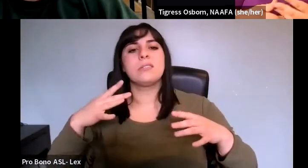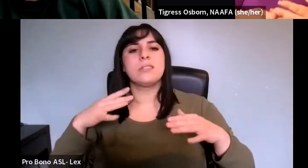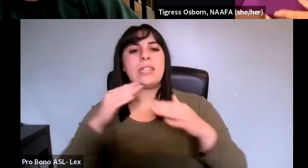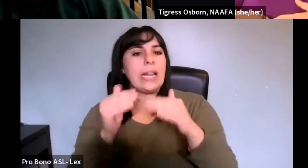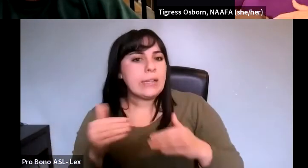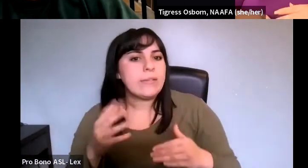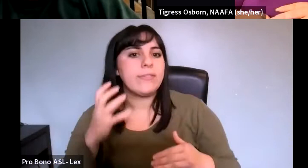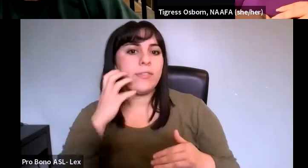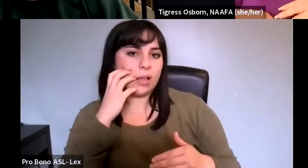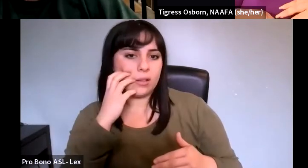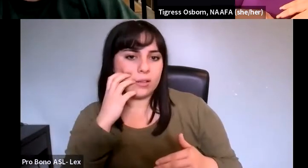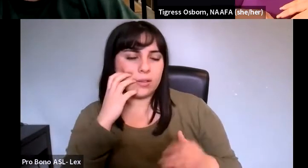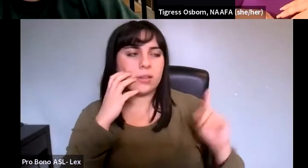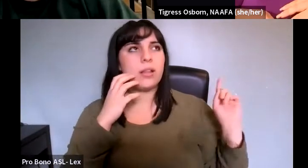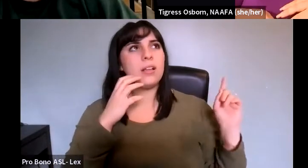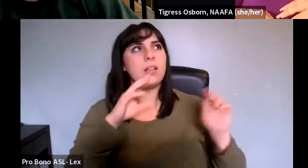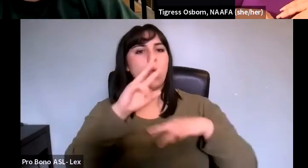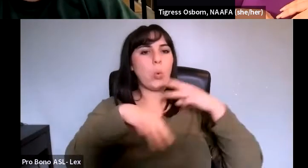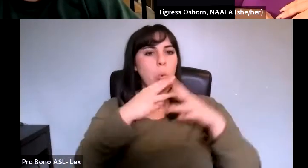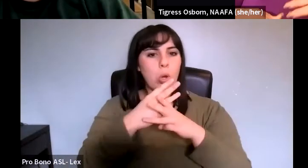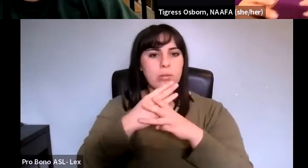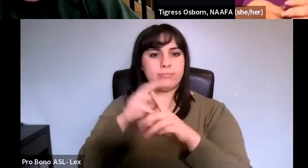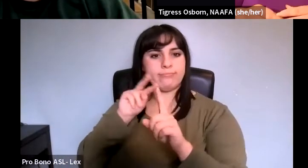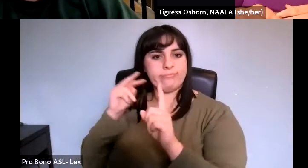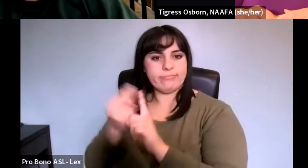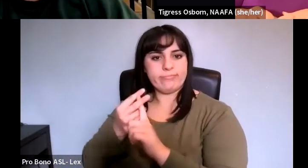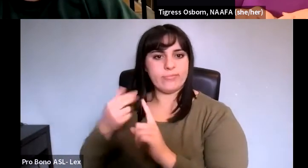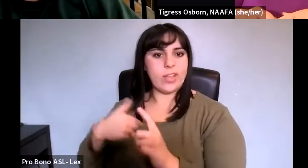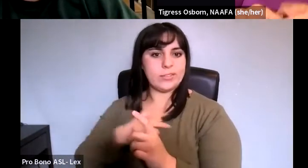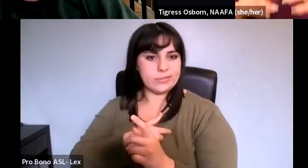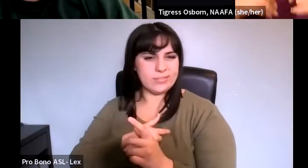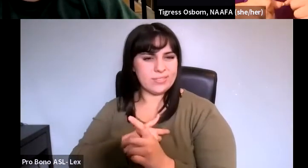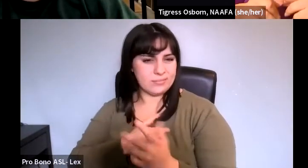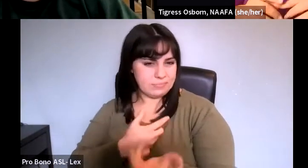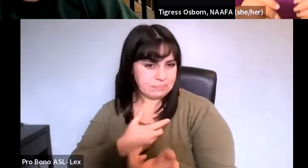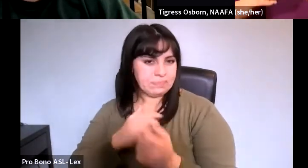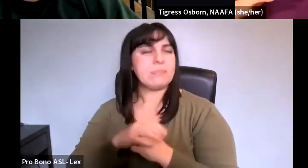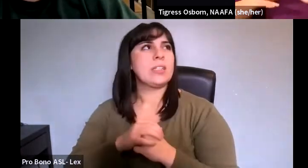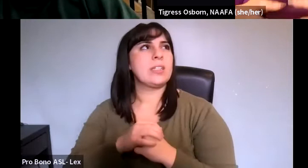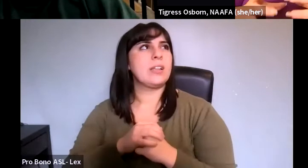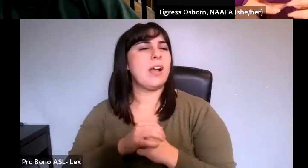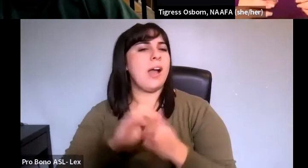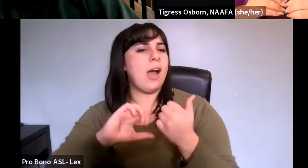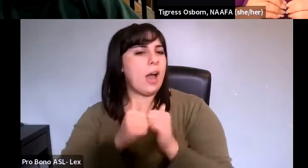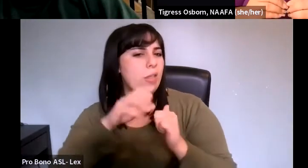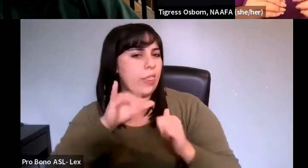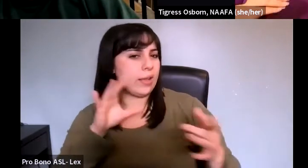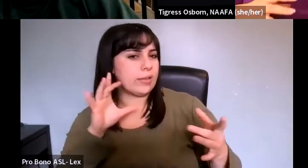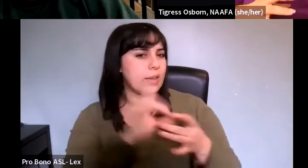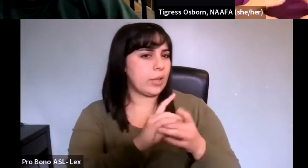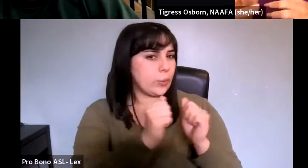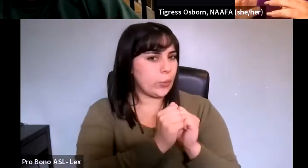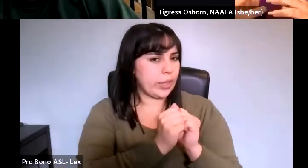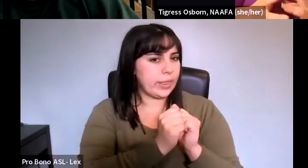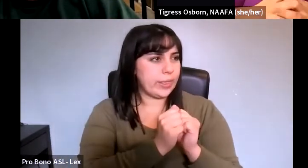of oppressive attitudes. How does that connect with, I know that that connects with some of your thoughts about